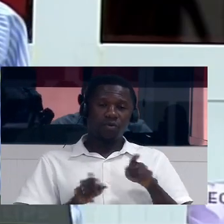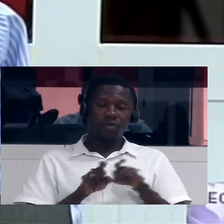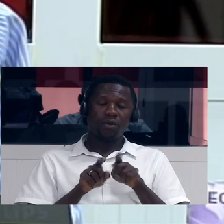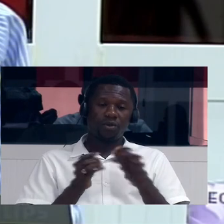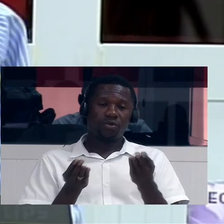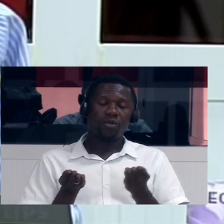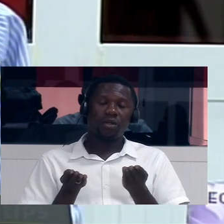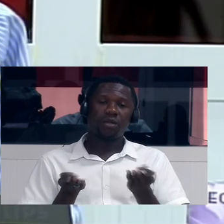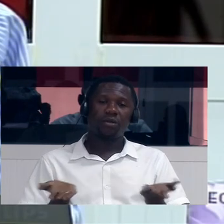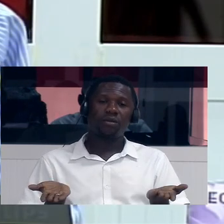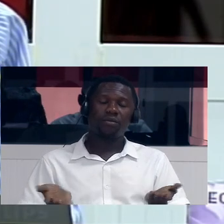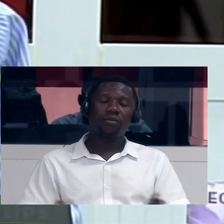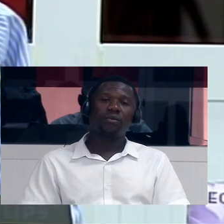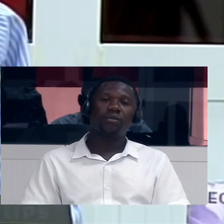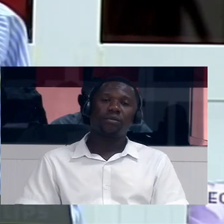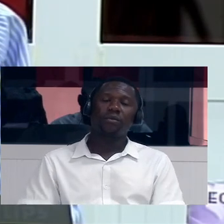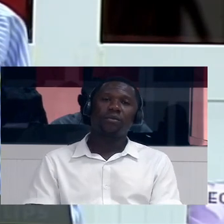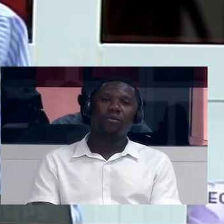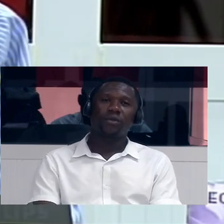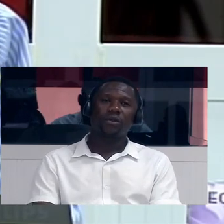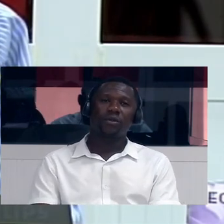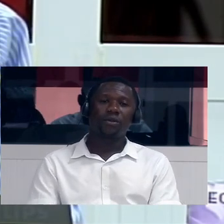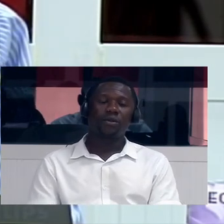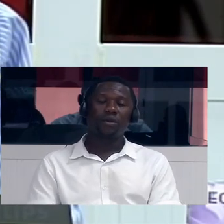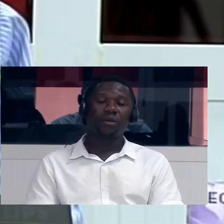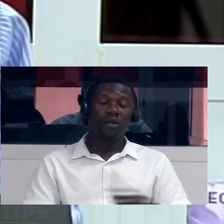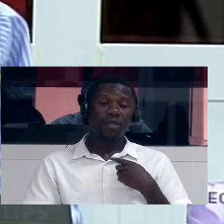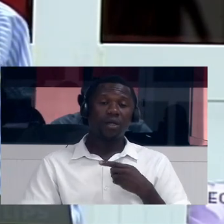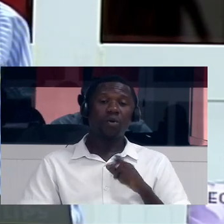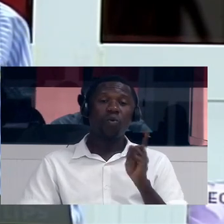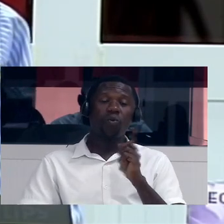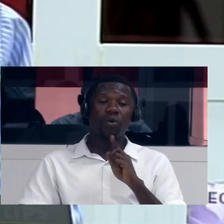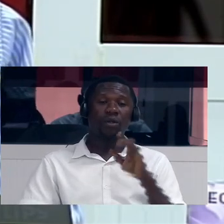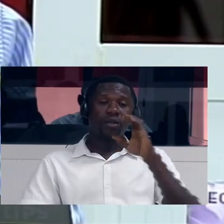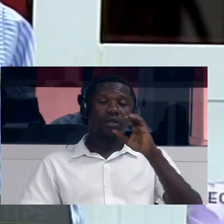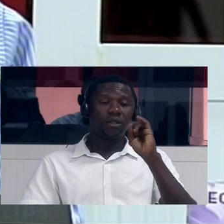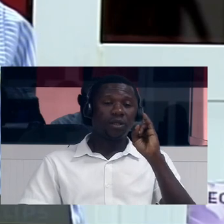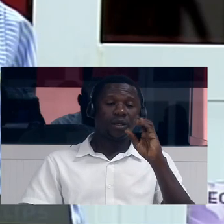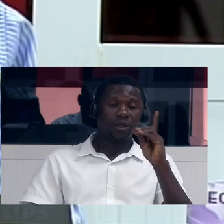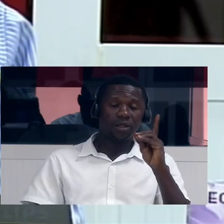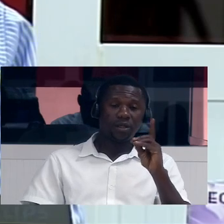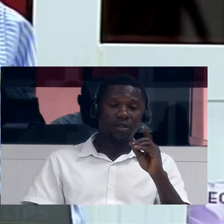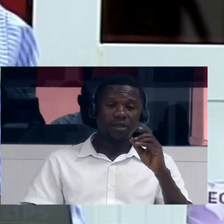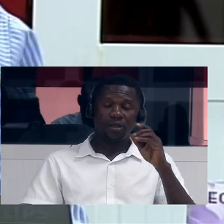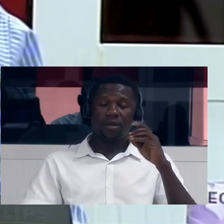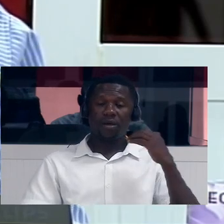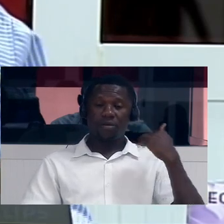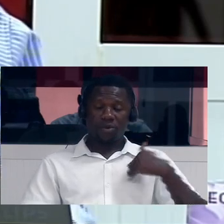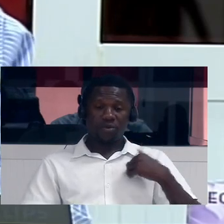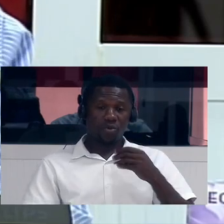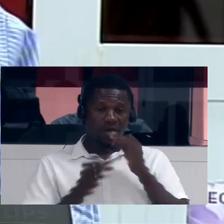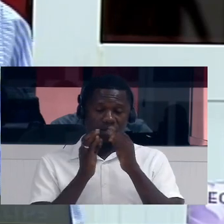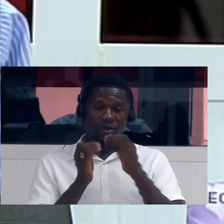time through the CID officers was that this was not just a student's matter, but that politicians